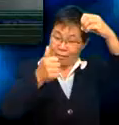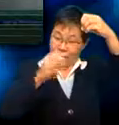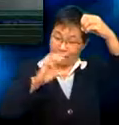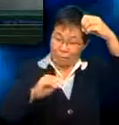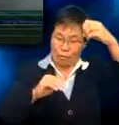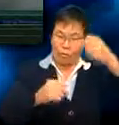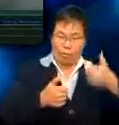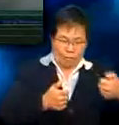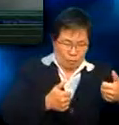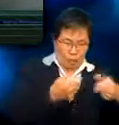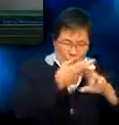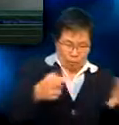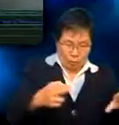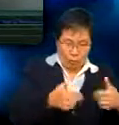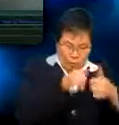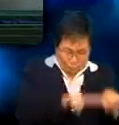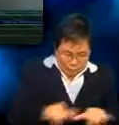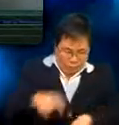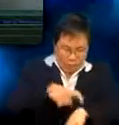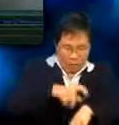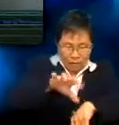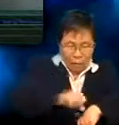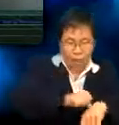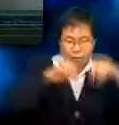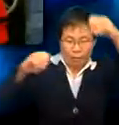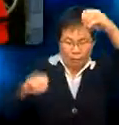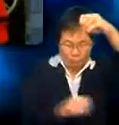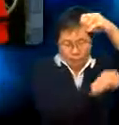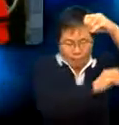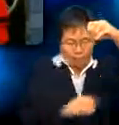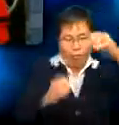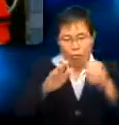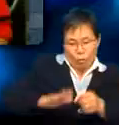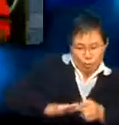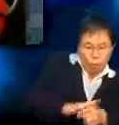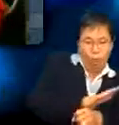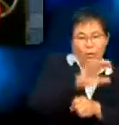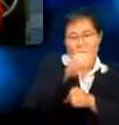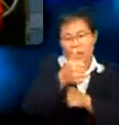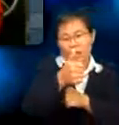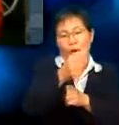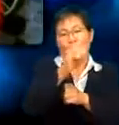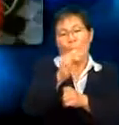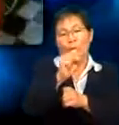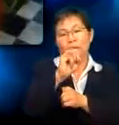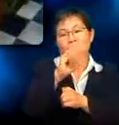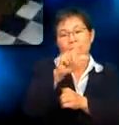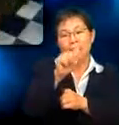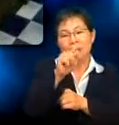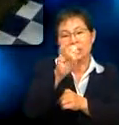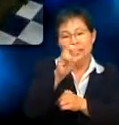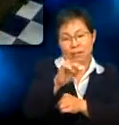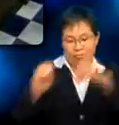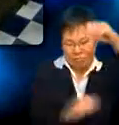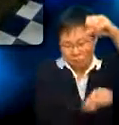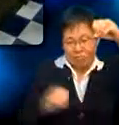stopwatch is ready to measure the time taken by the pendulum to complete 10 oscillations.